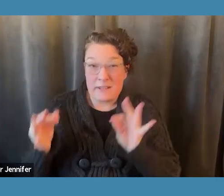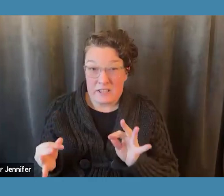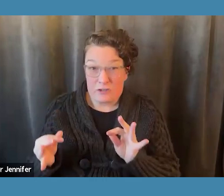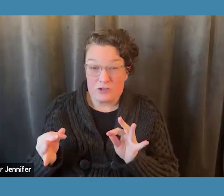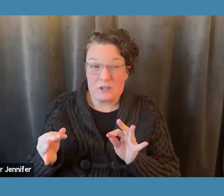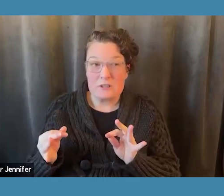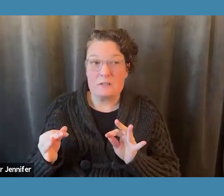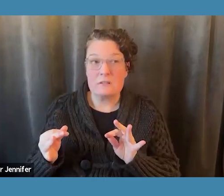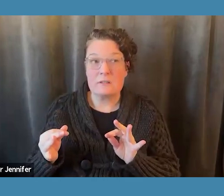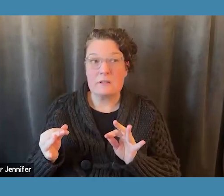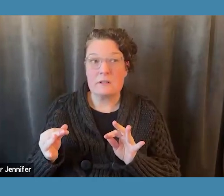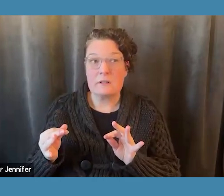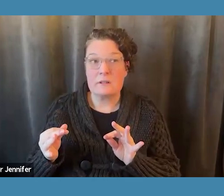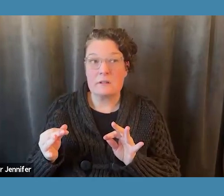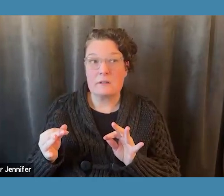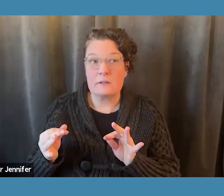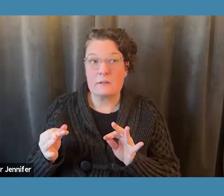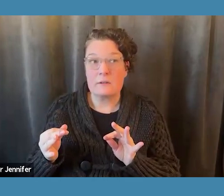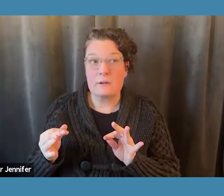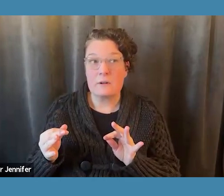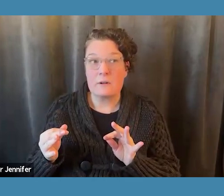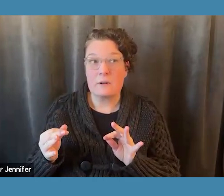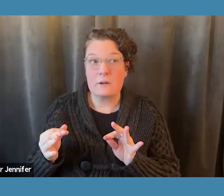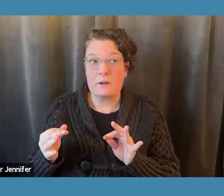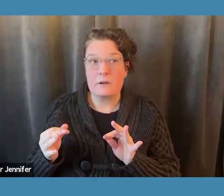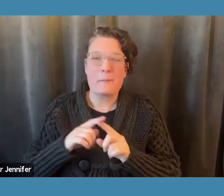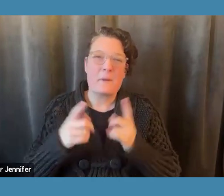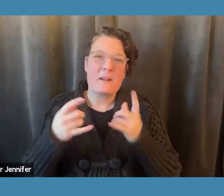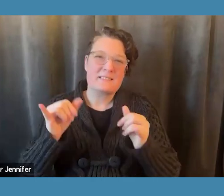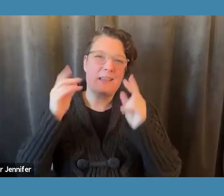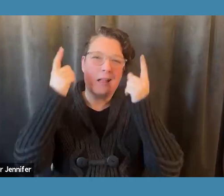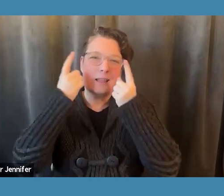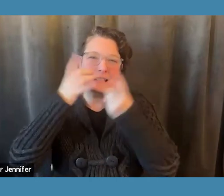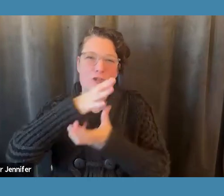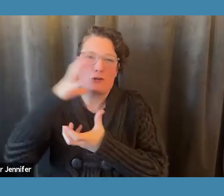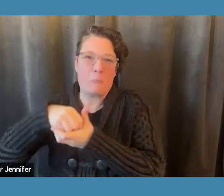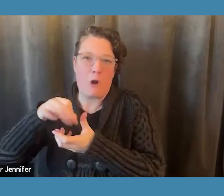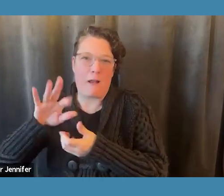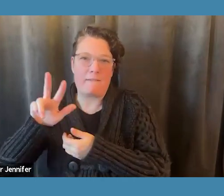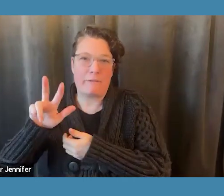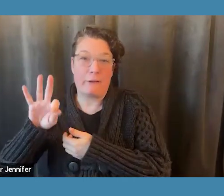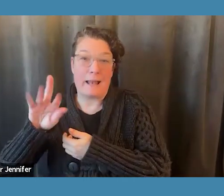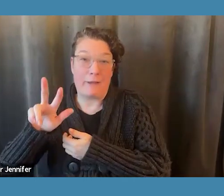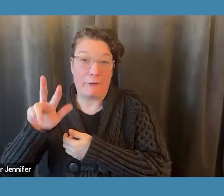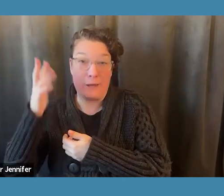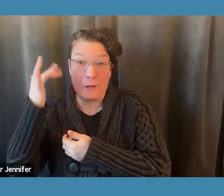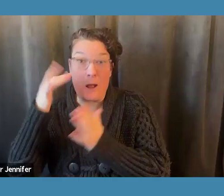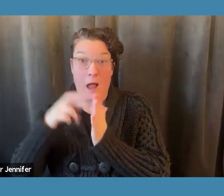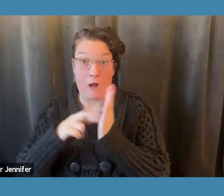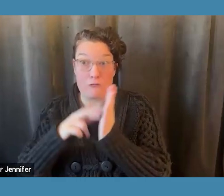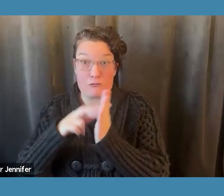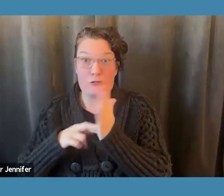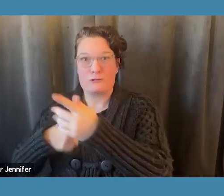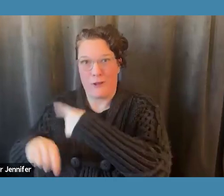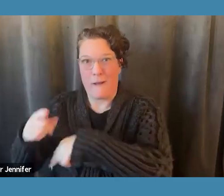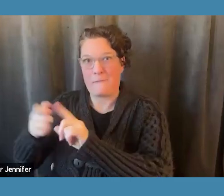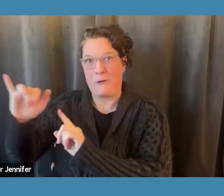of meeting the definition under Chapter 393 because the rules flow from